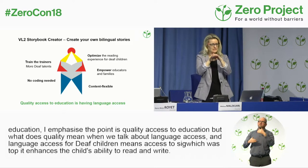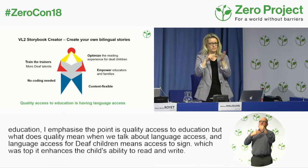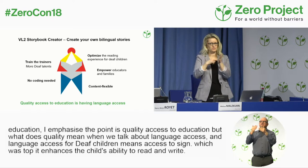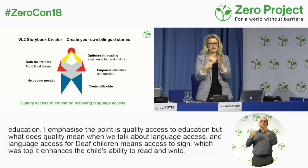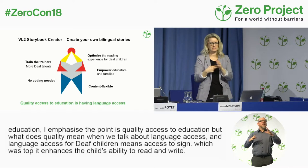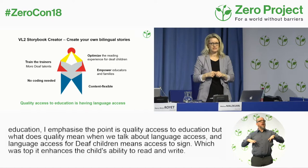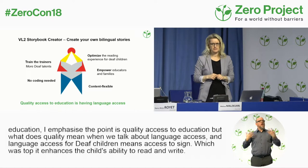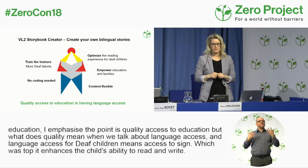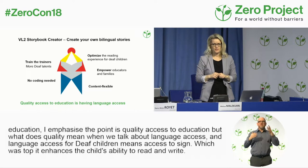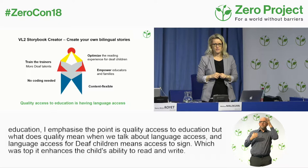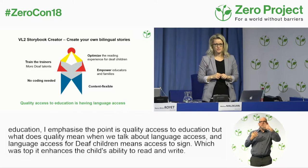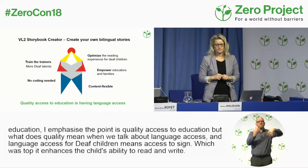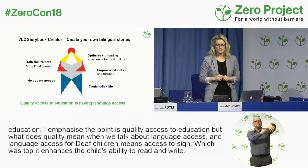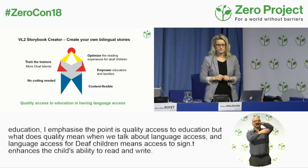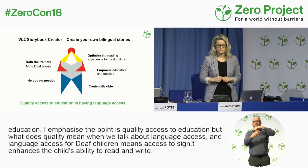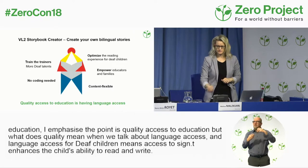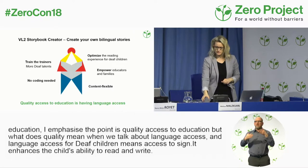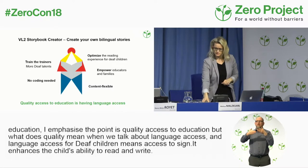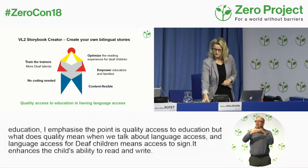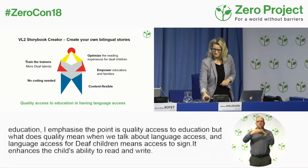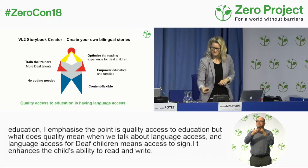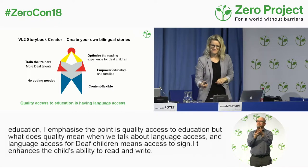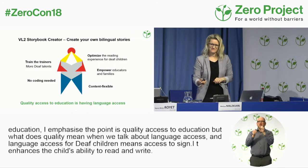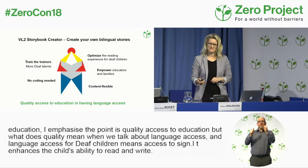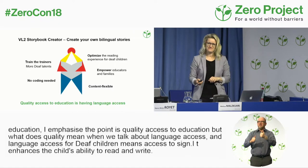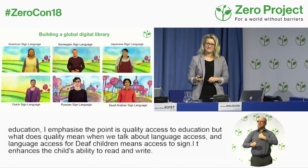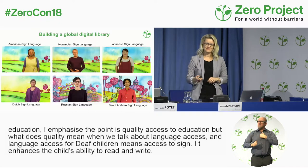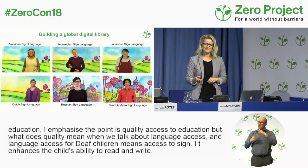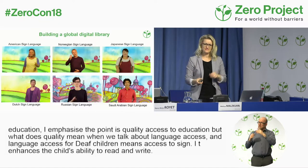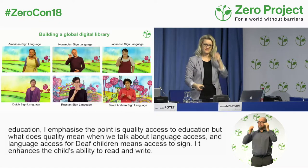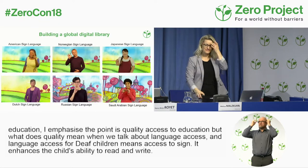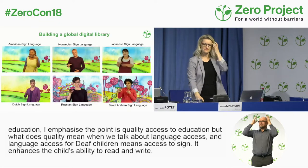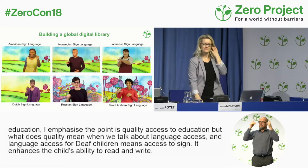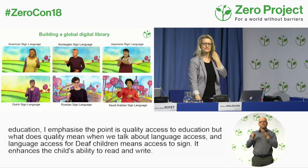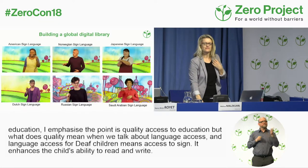of society. That is what access means.